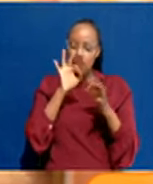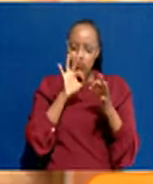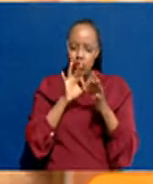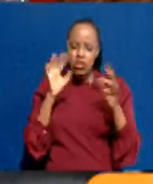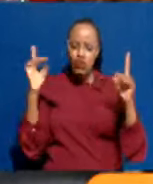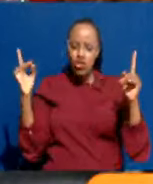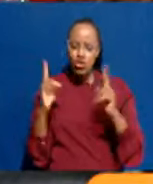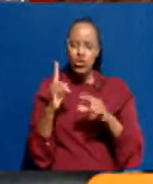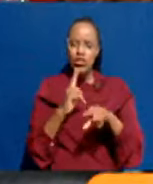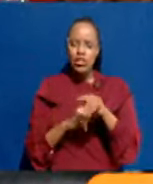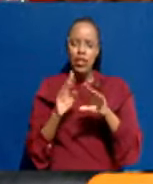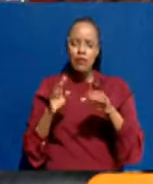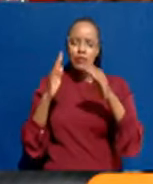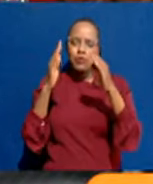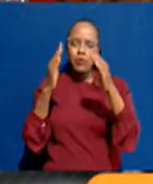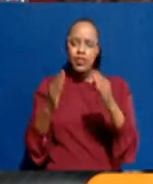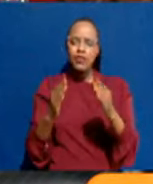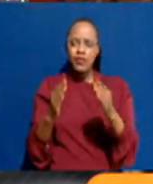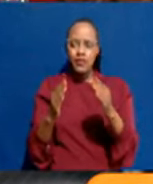time.